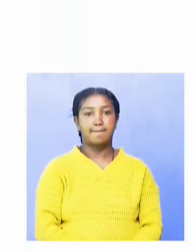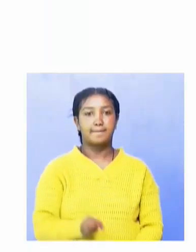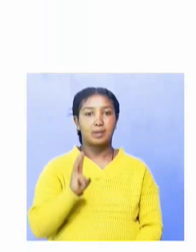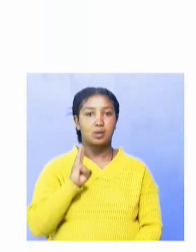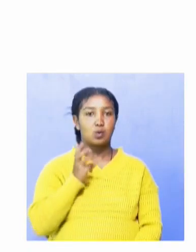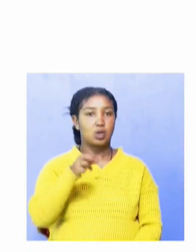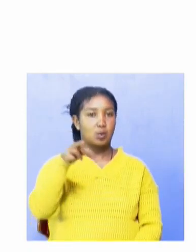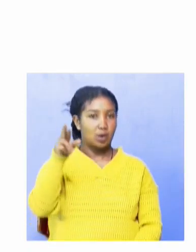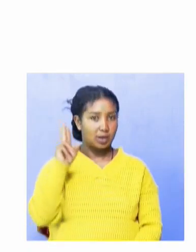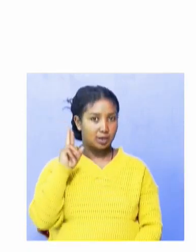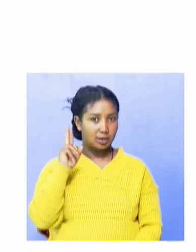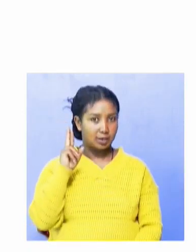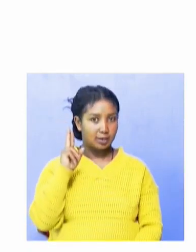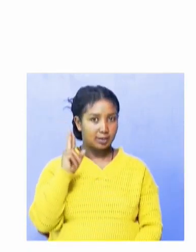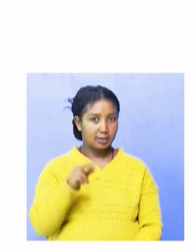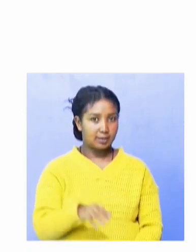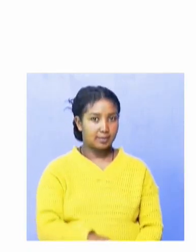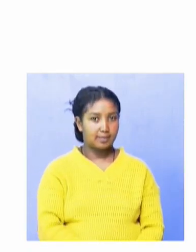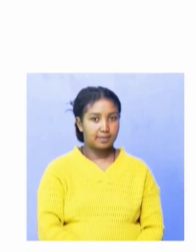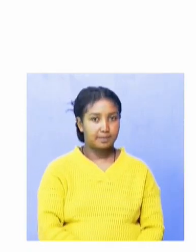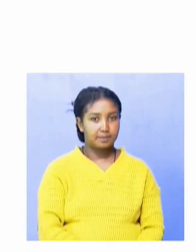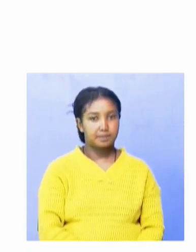We were